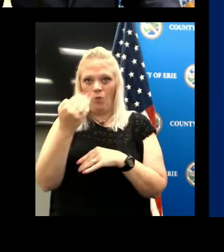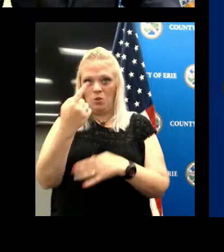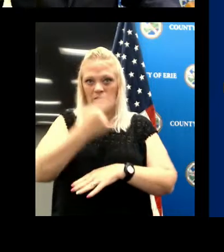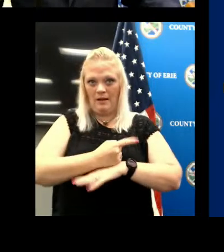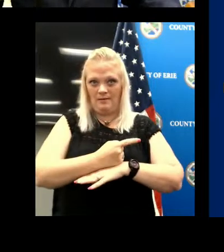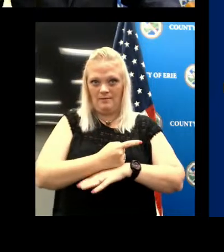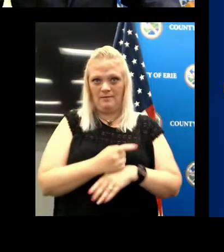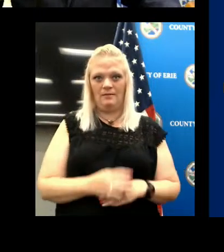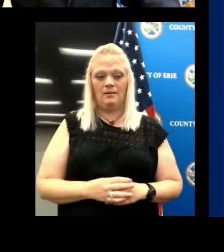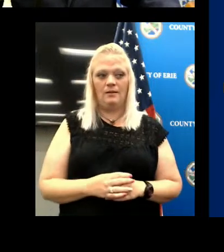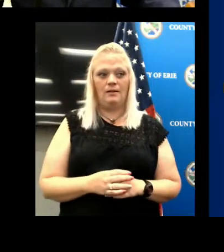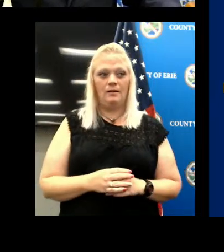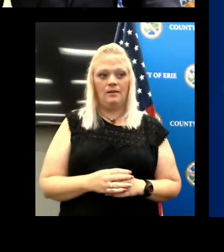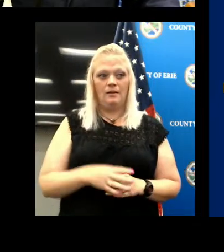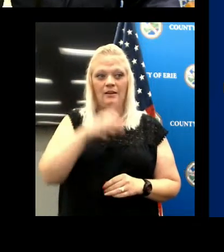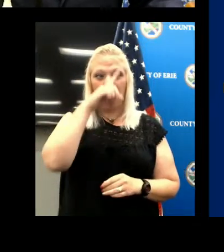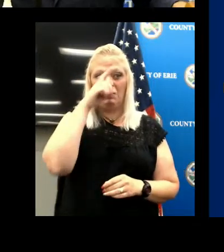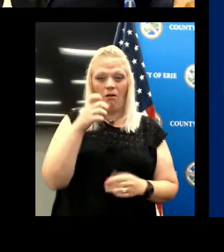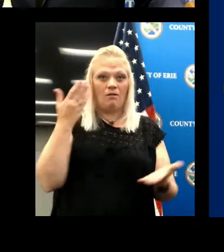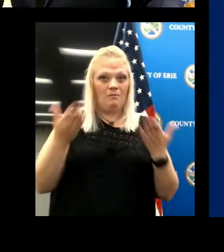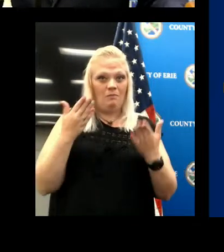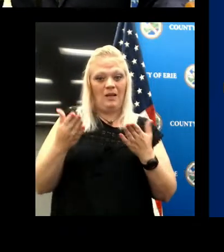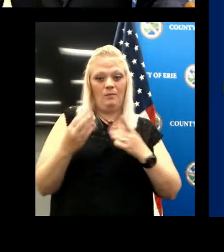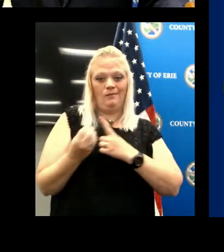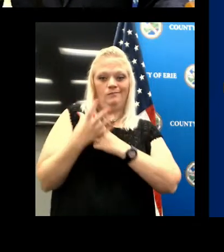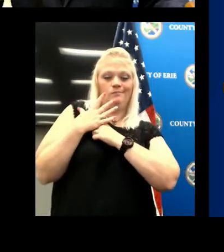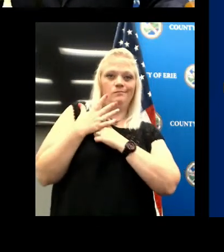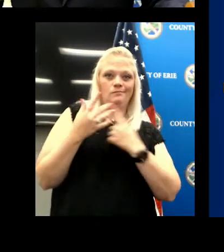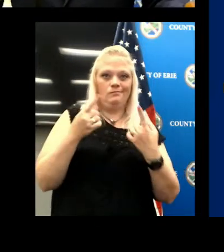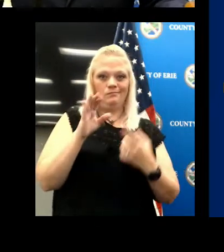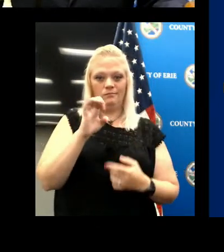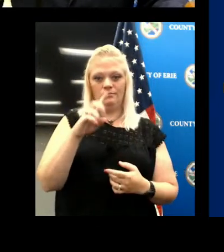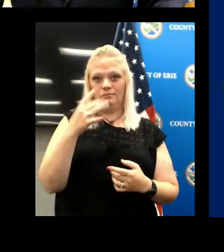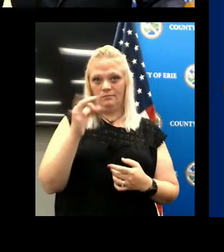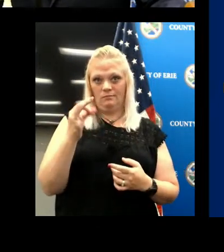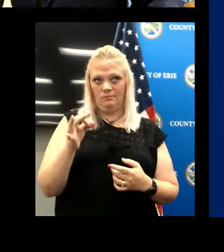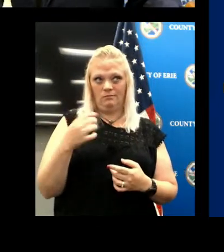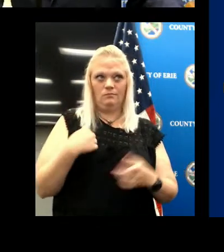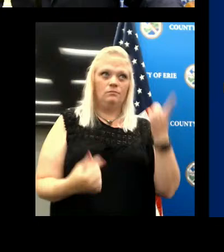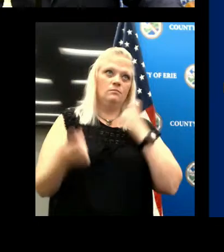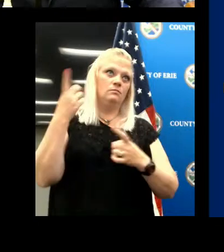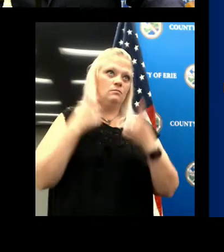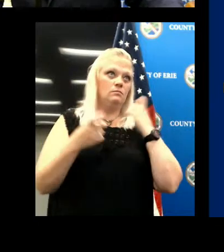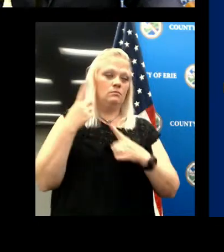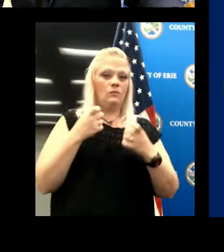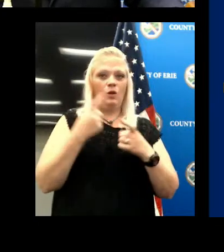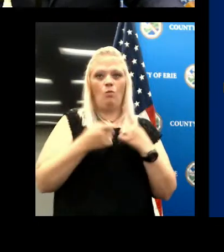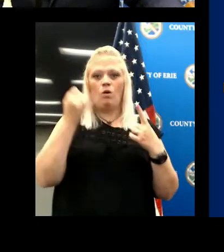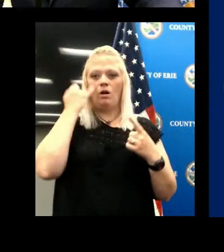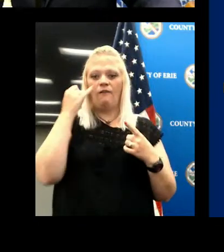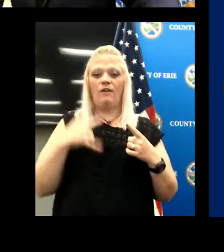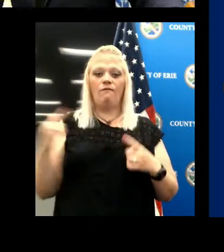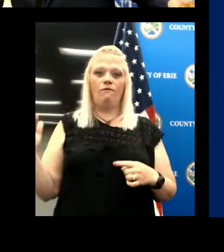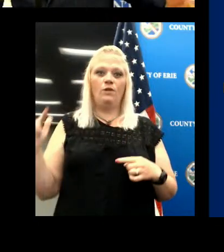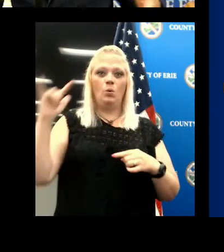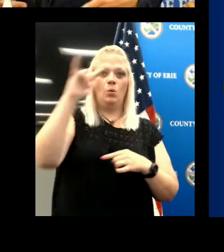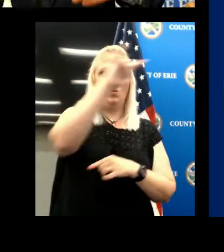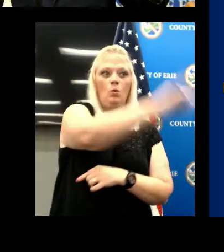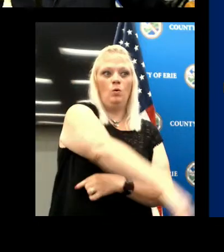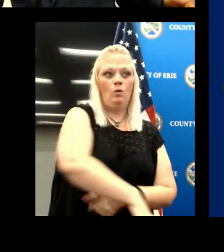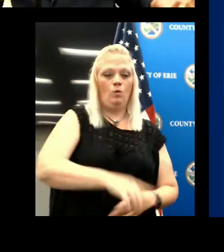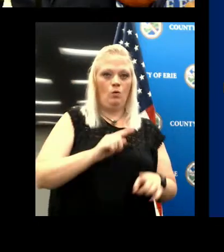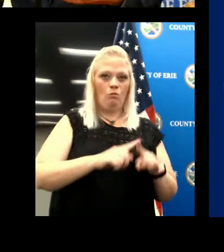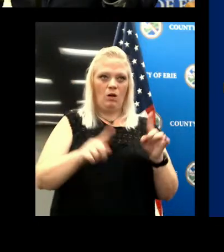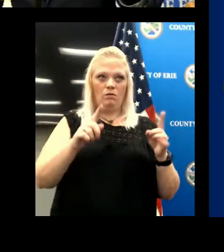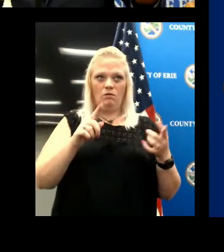days because you may have exposed yourself for COVID-19. Now we get asked the question, what if I flew through an airport and I wasn't there